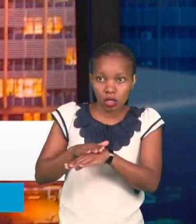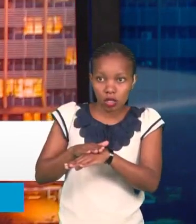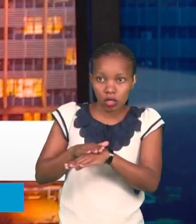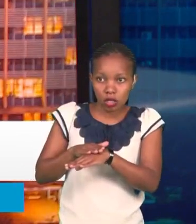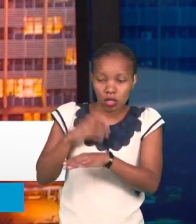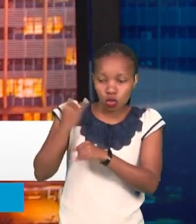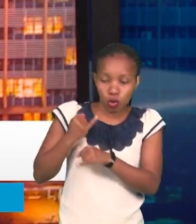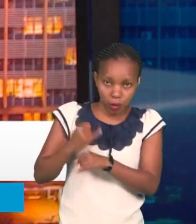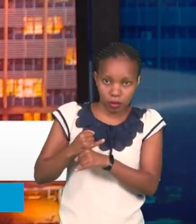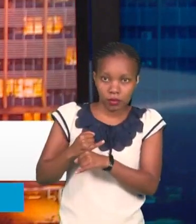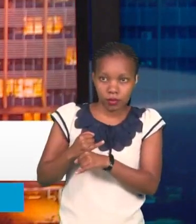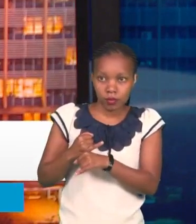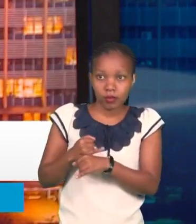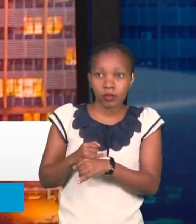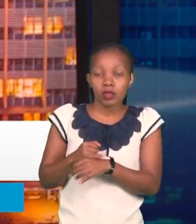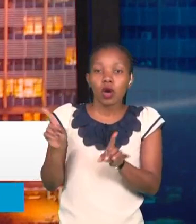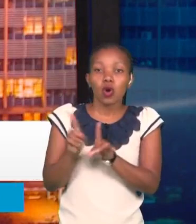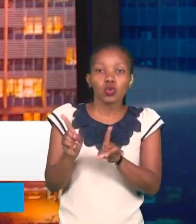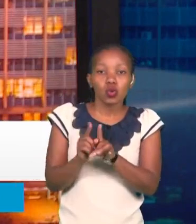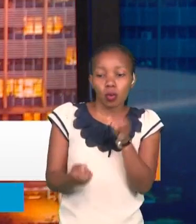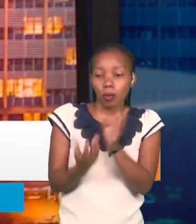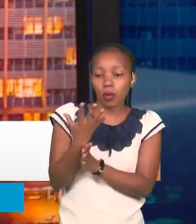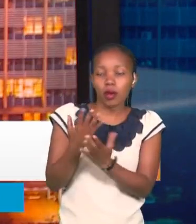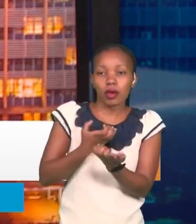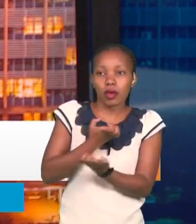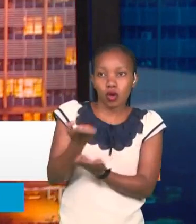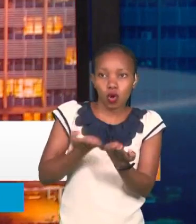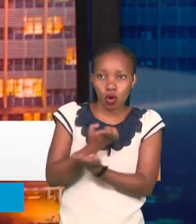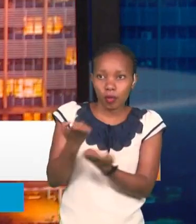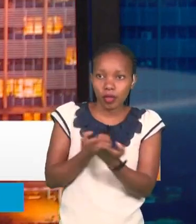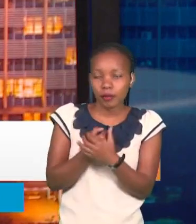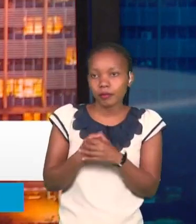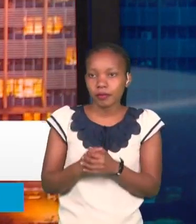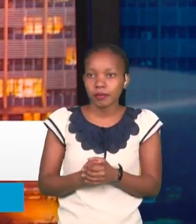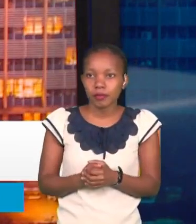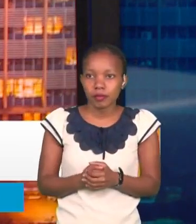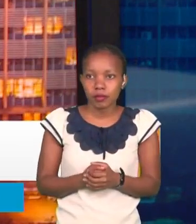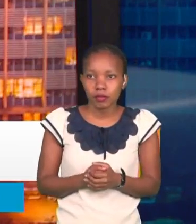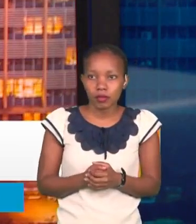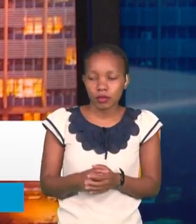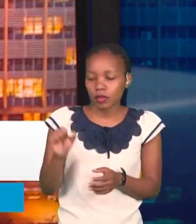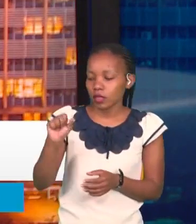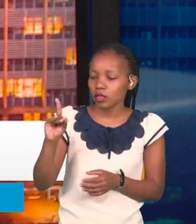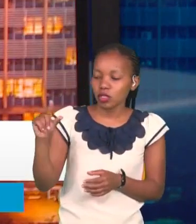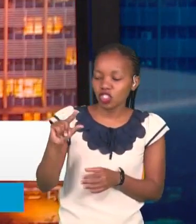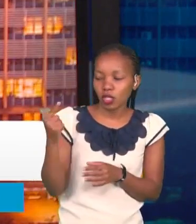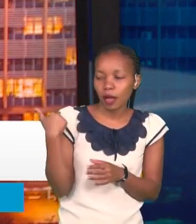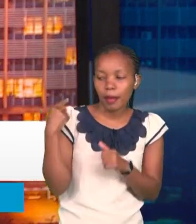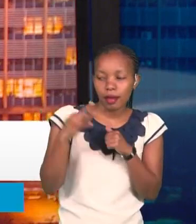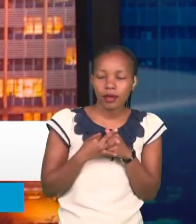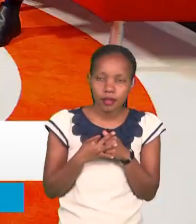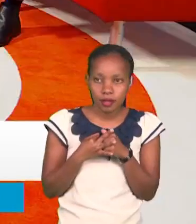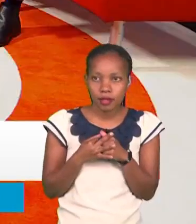good jobs and economic growth. Yeah. Decent jobs and decent. Economic SDG number 8.